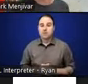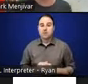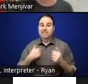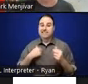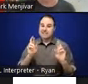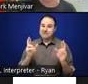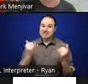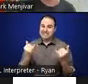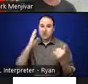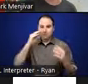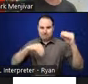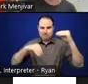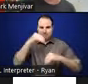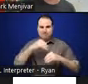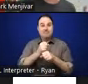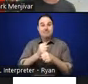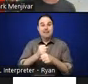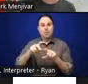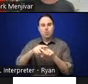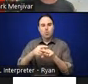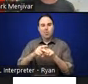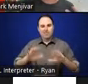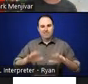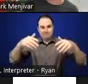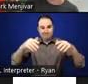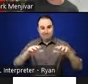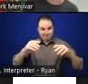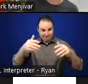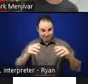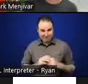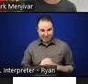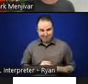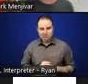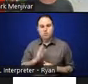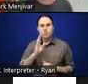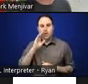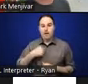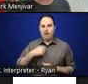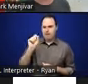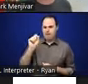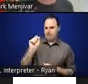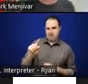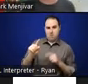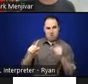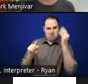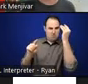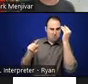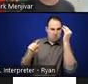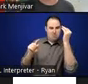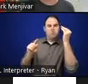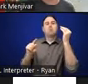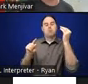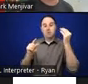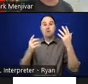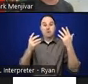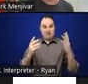to build a toolkit together. In a second, I'm going to give you a question for reflection. I'm then going to share three or four projects that I've